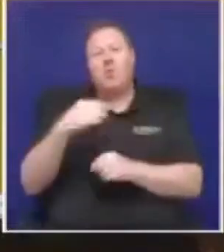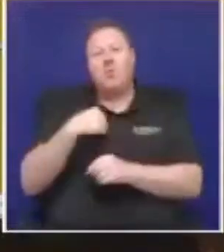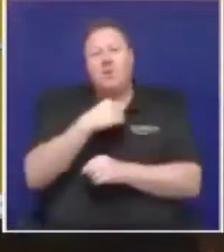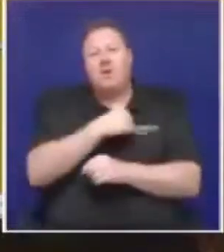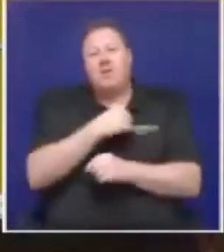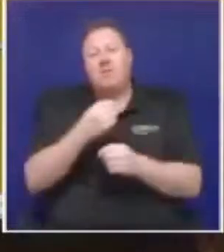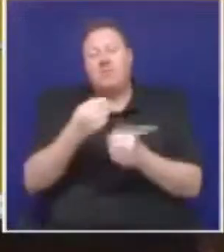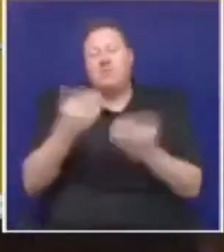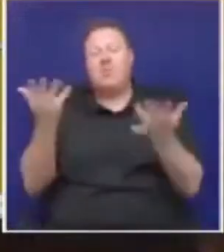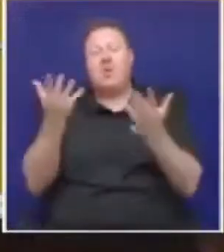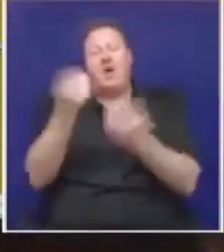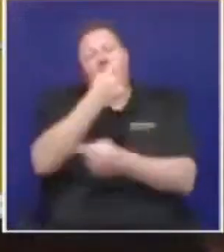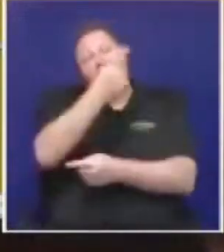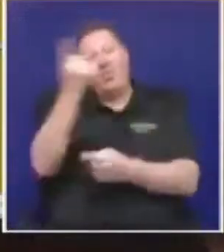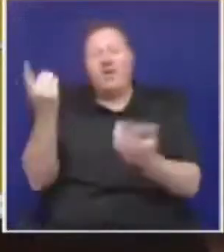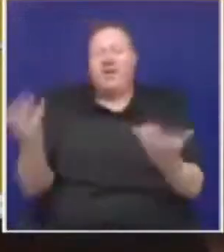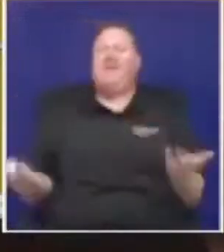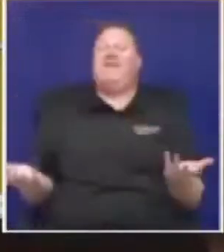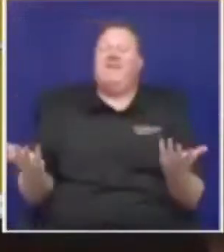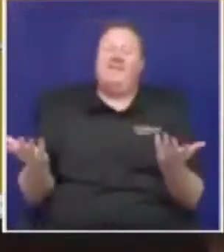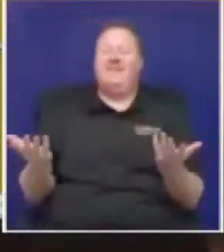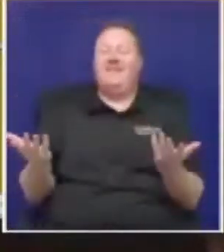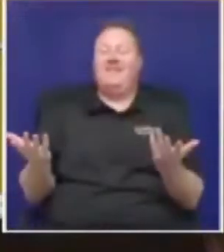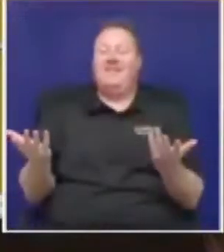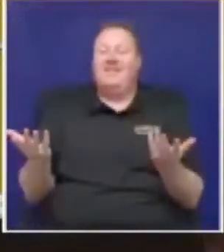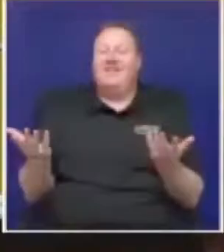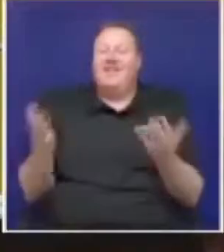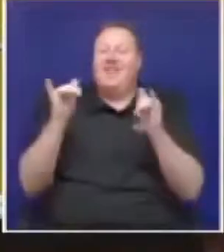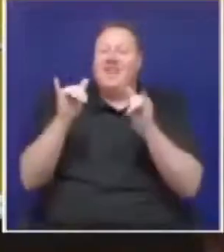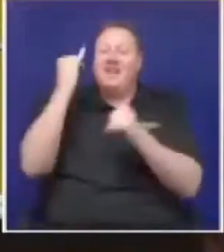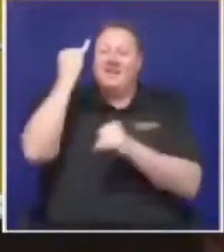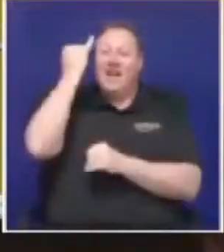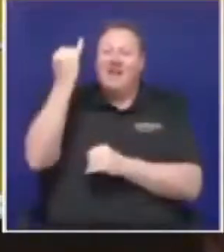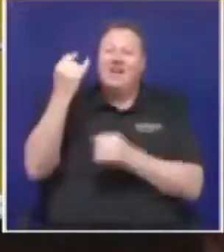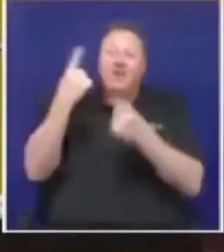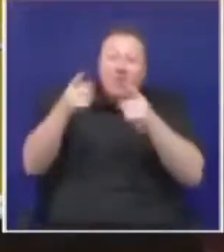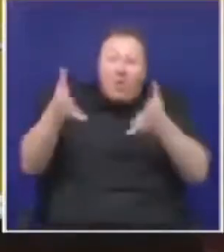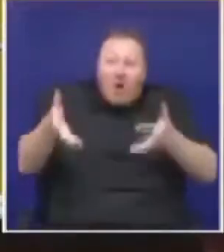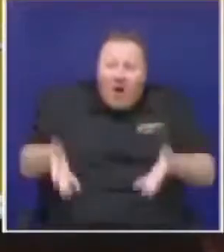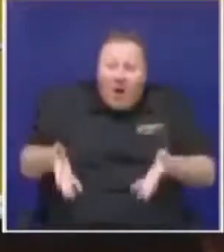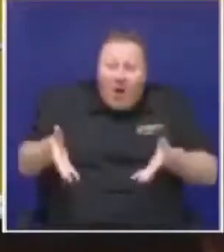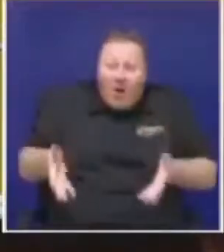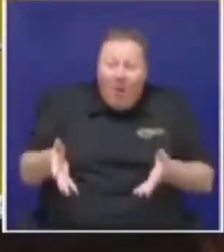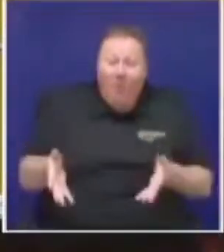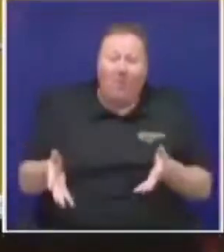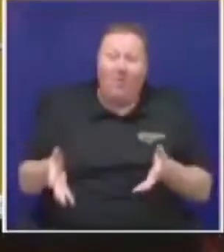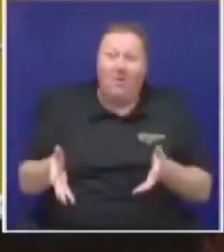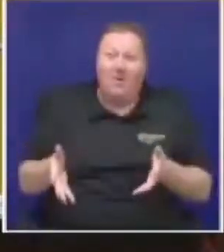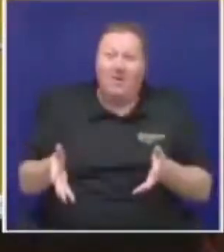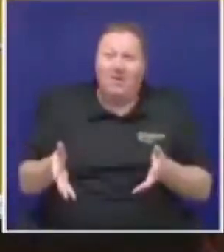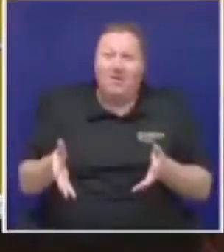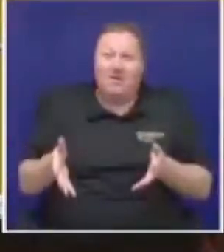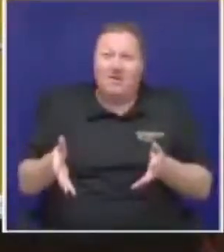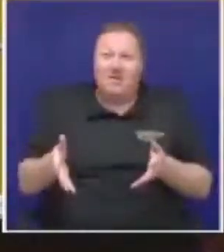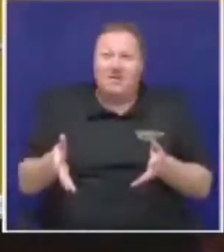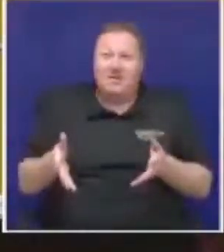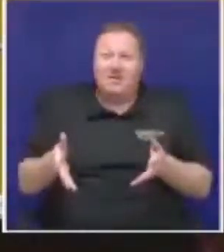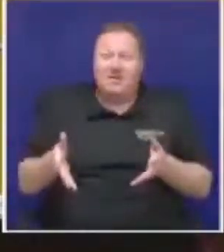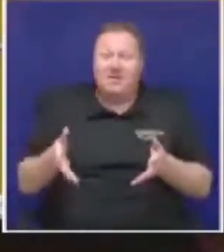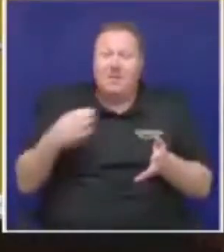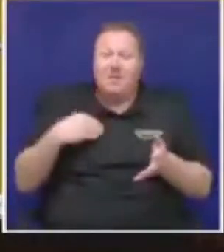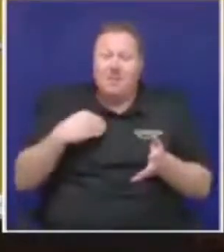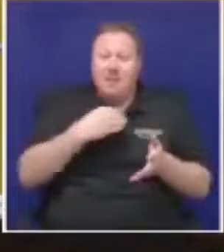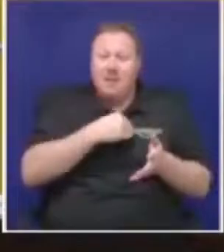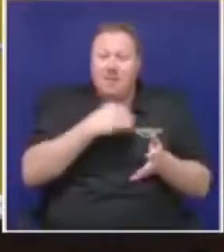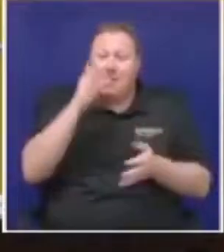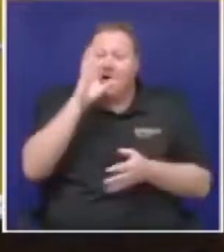where are they? If that's the idea, but for now, we have members who have